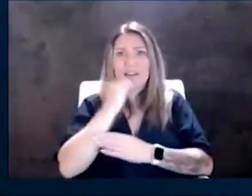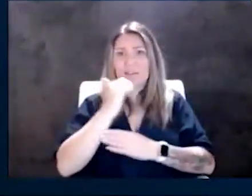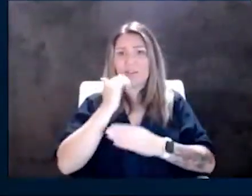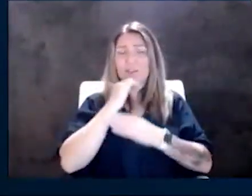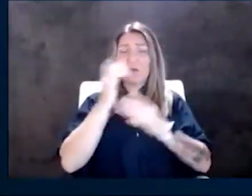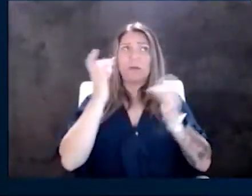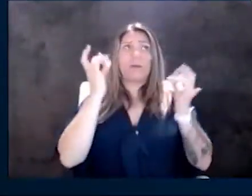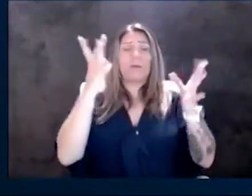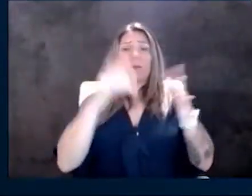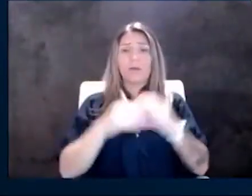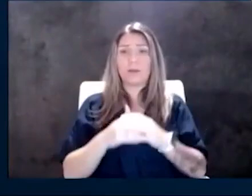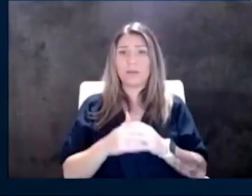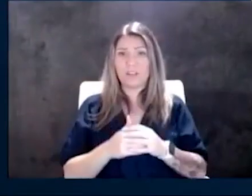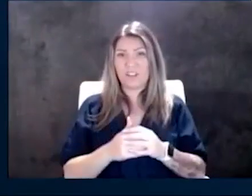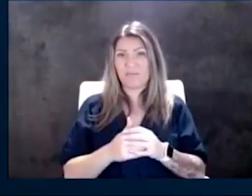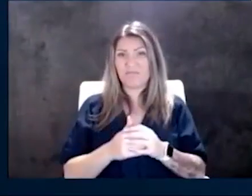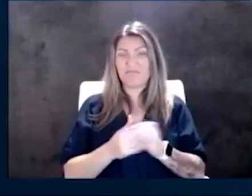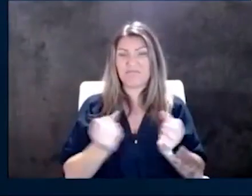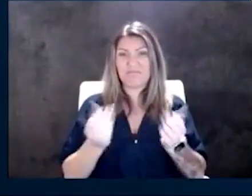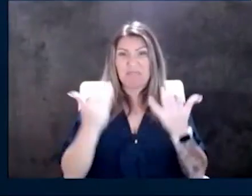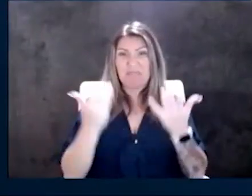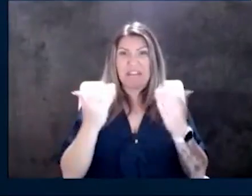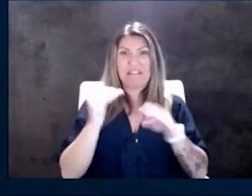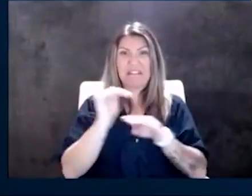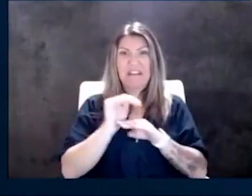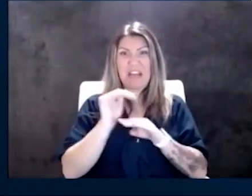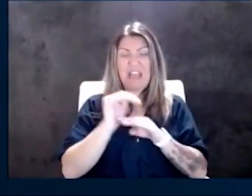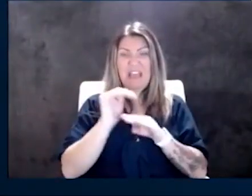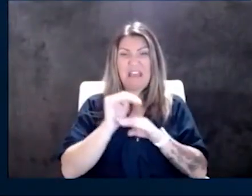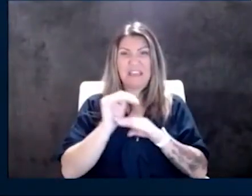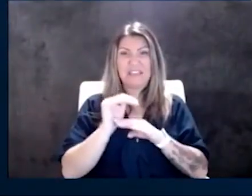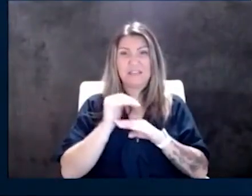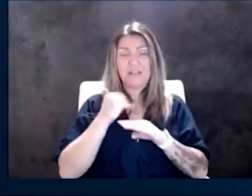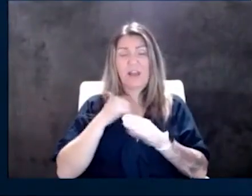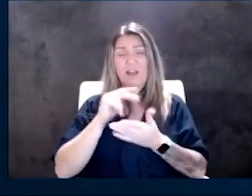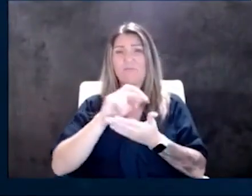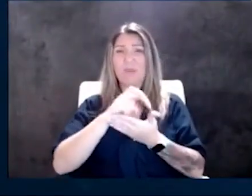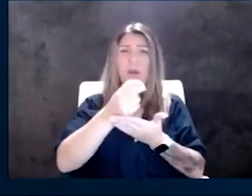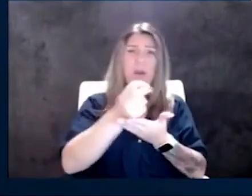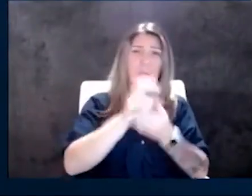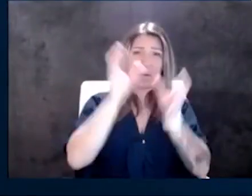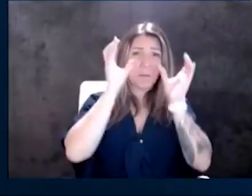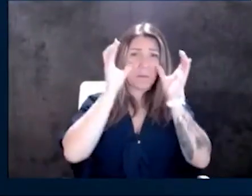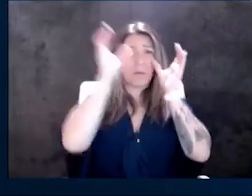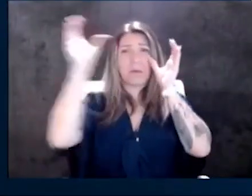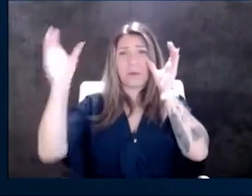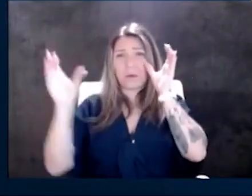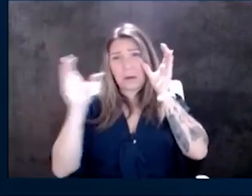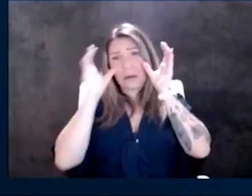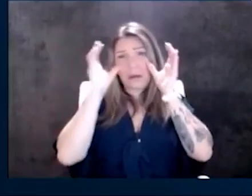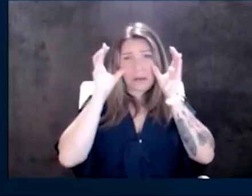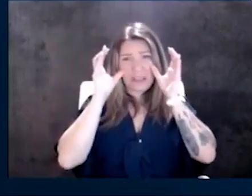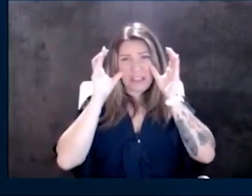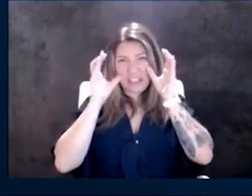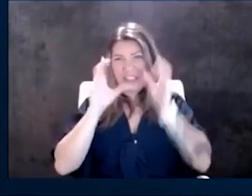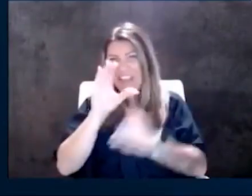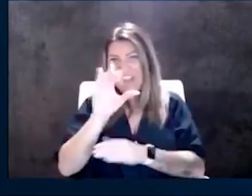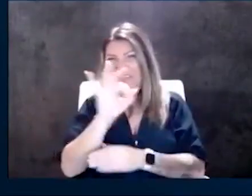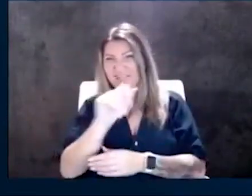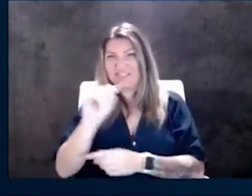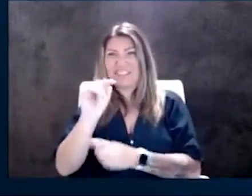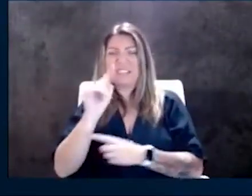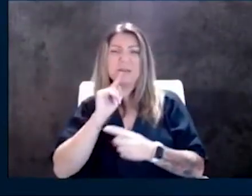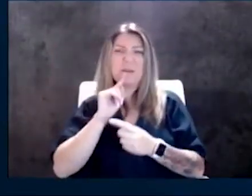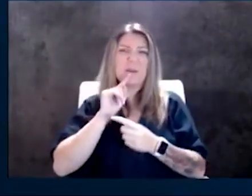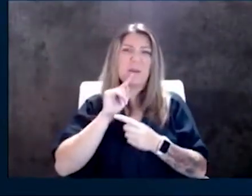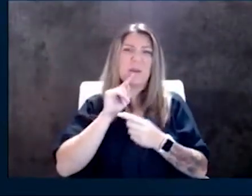nights where, with the neuropathy, I would toss and turn and my feet would just constantly moving because of the pain. There